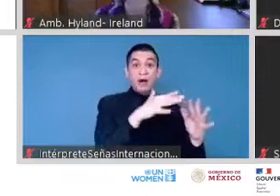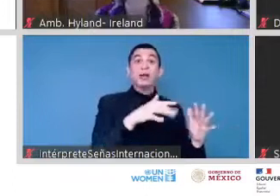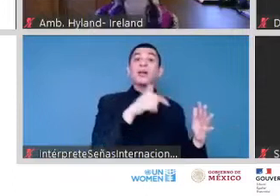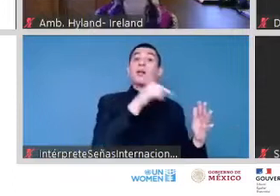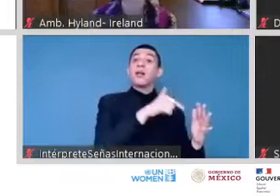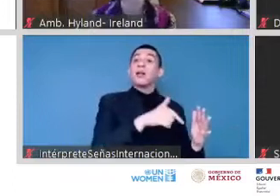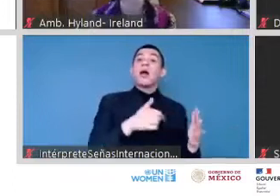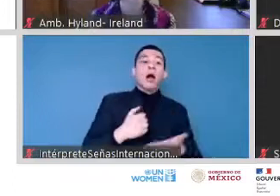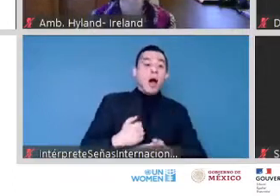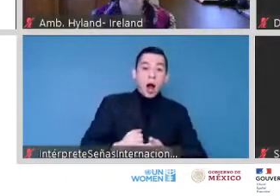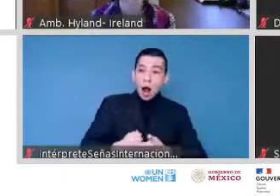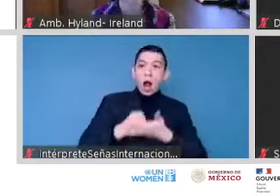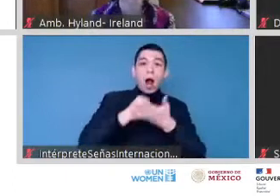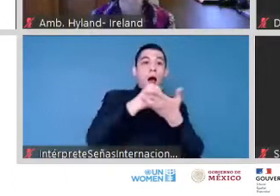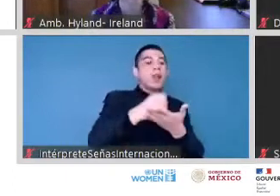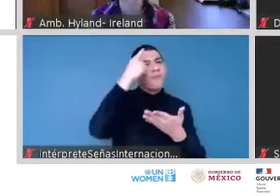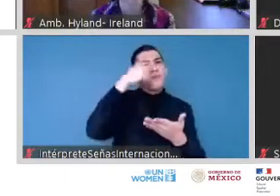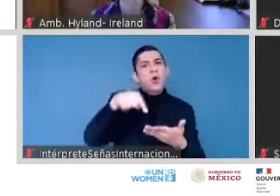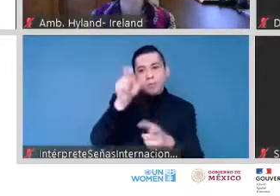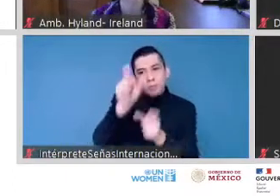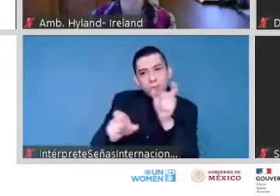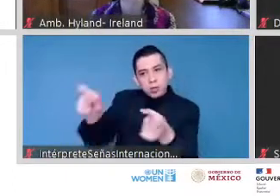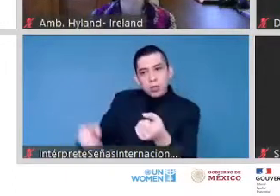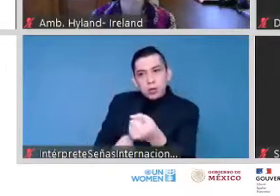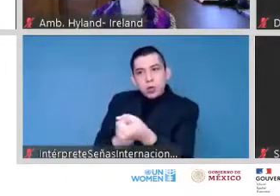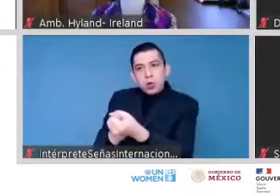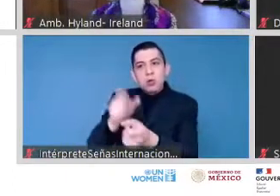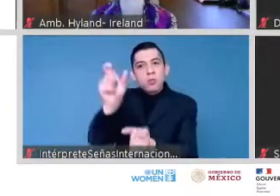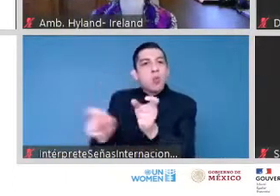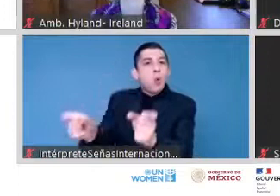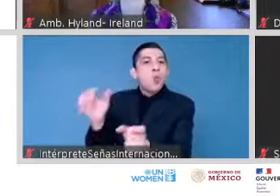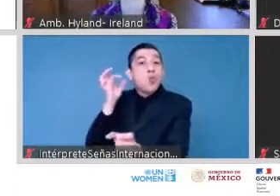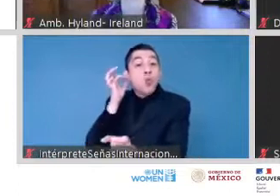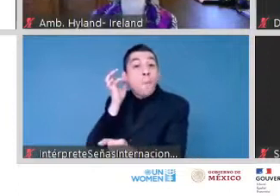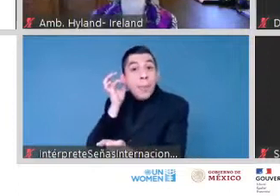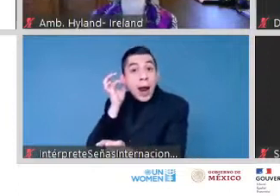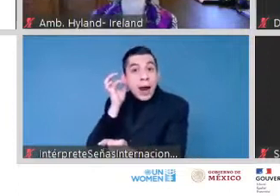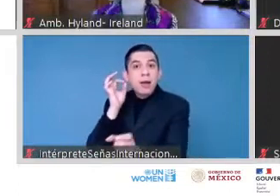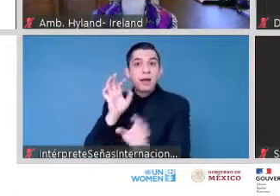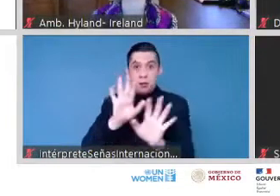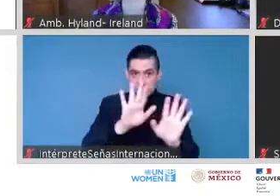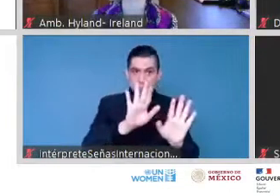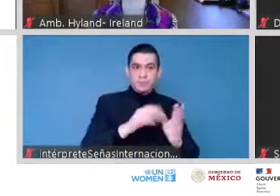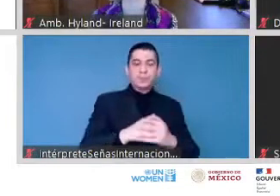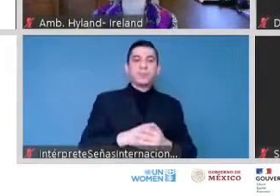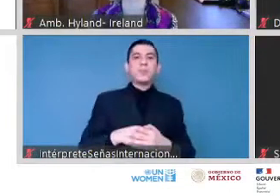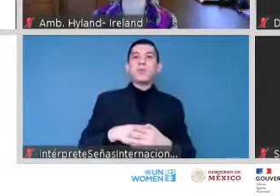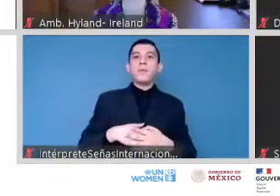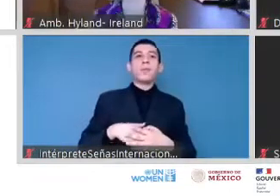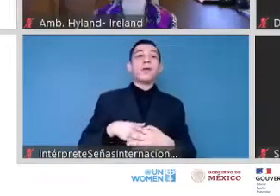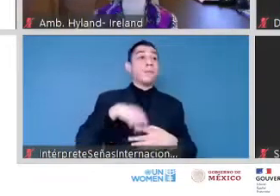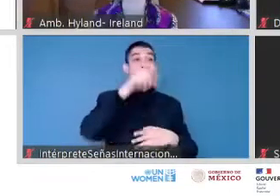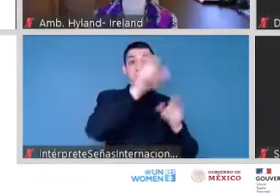that today states and humanitarian actors need to redouble their efforts to ensure the provision of assistance and support to women and girls currently